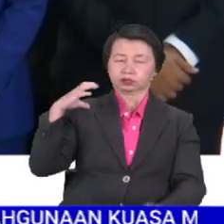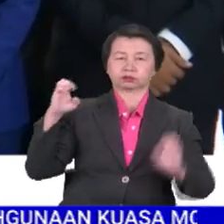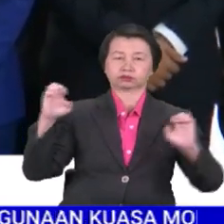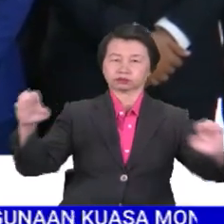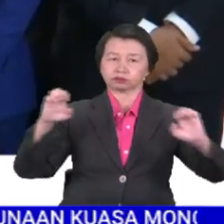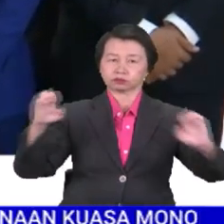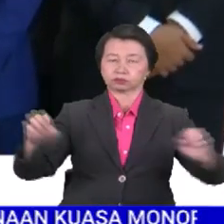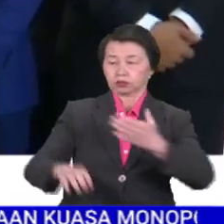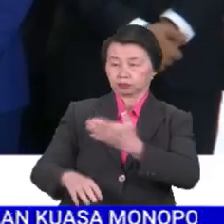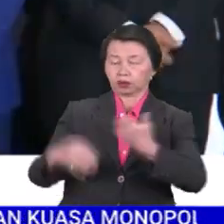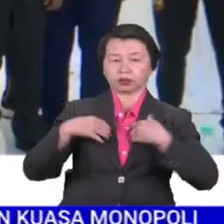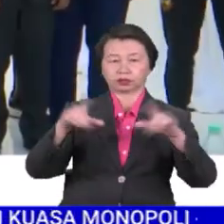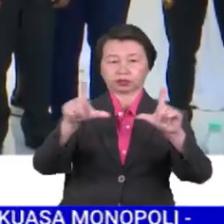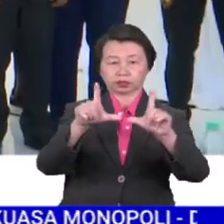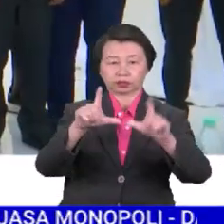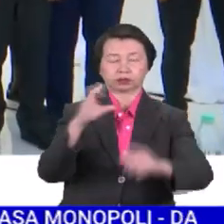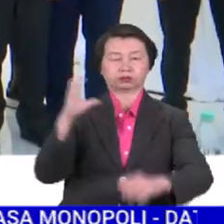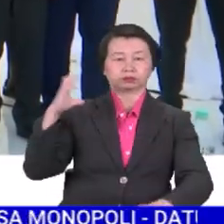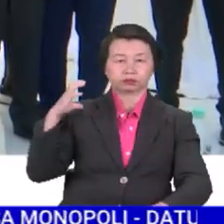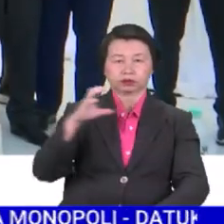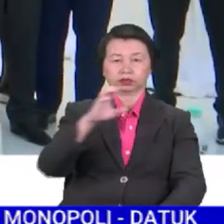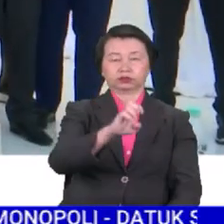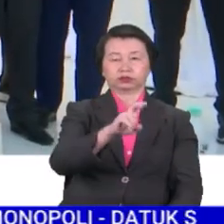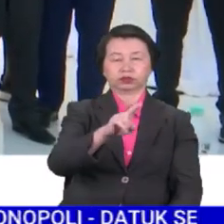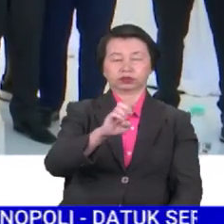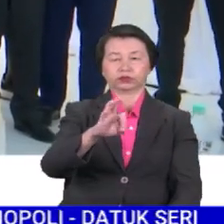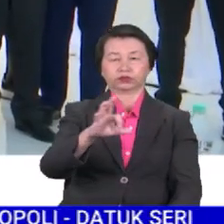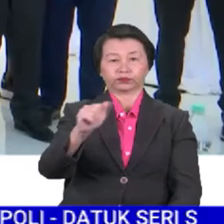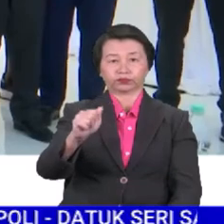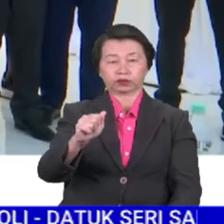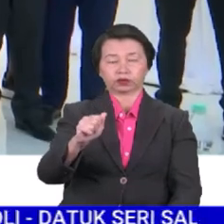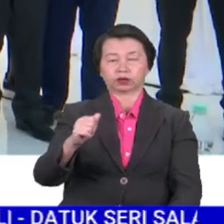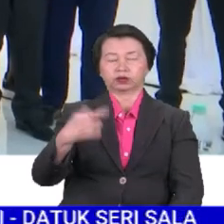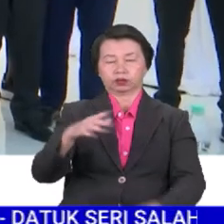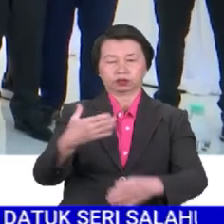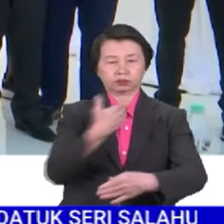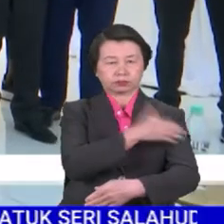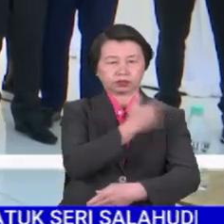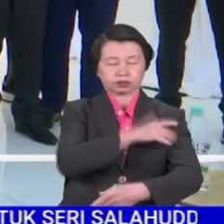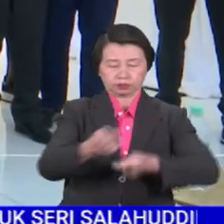kecergasan. Beliau yang mempunyai lesen kejurulatihan UEFA Pro merupakan bekas